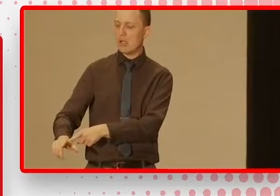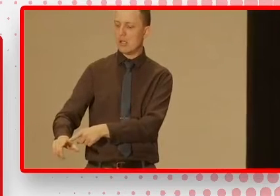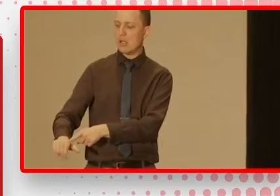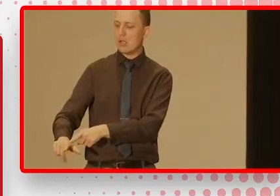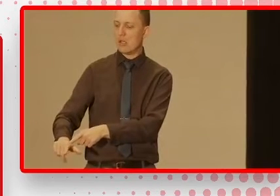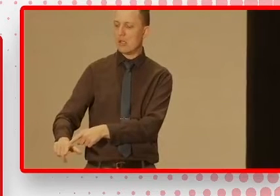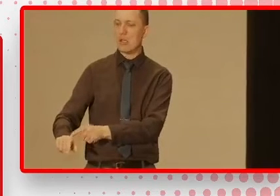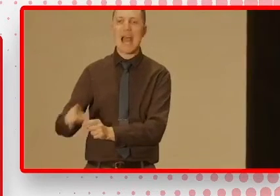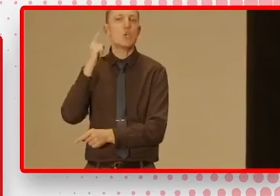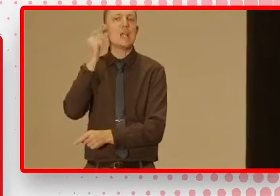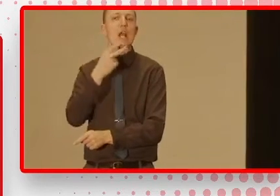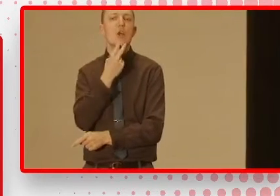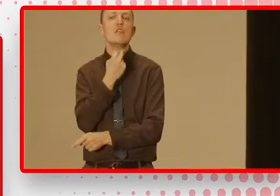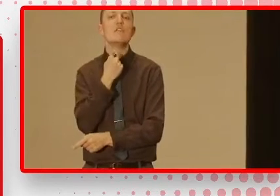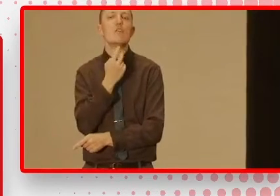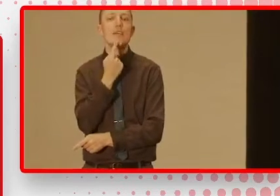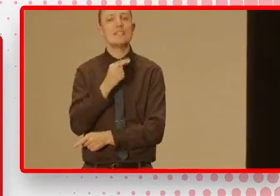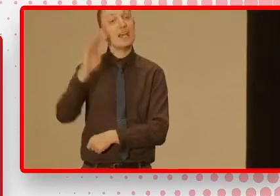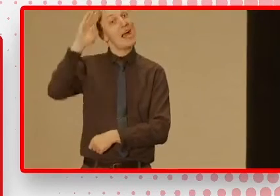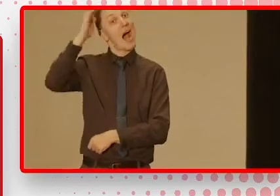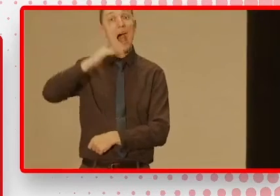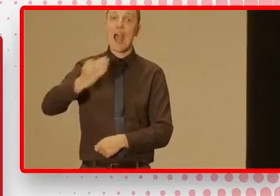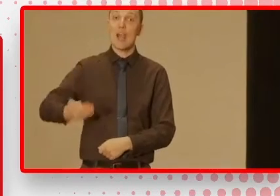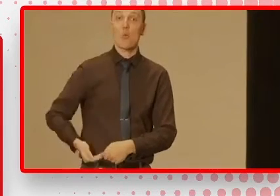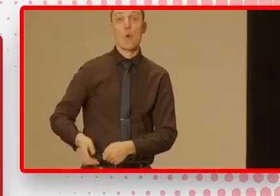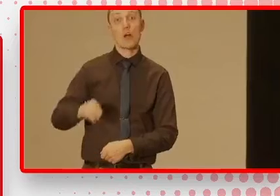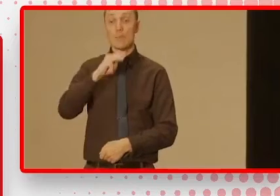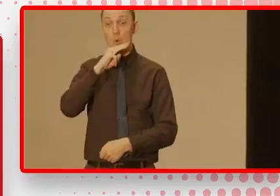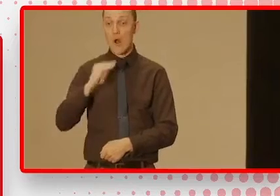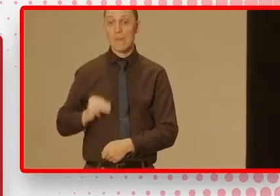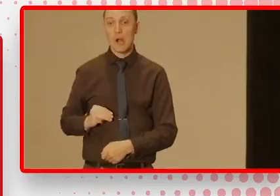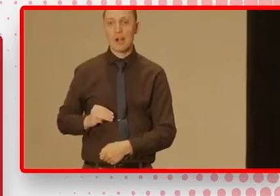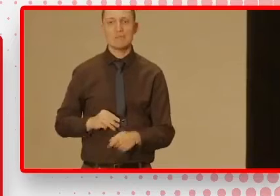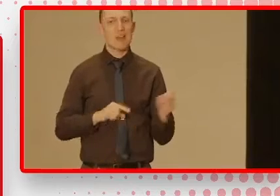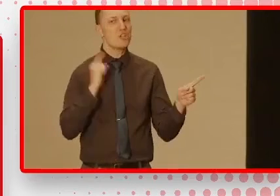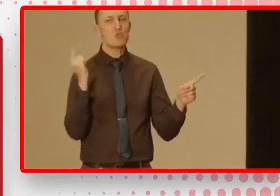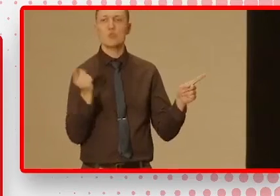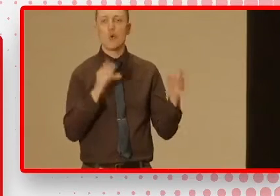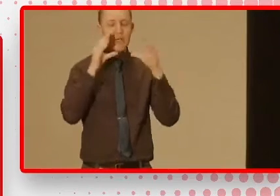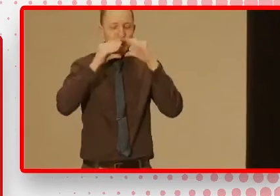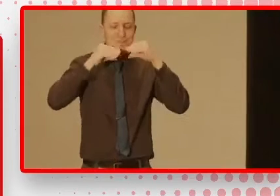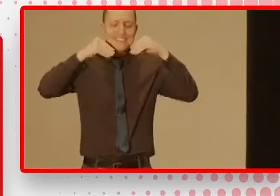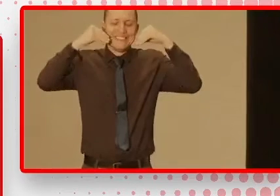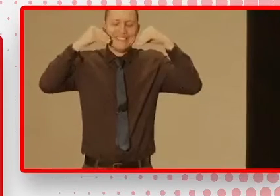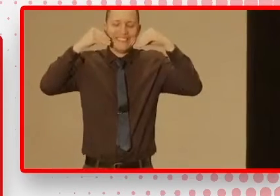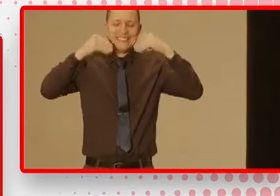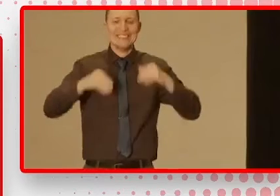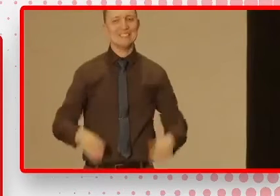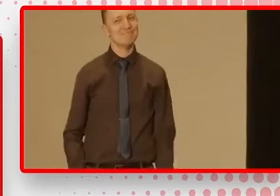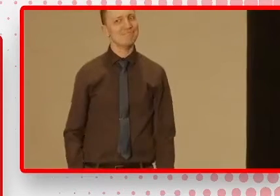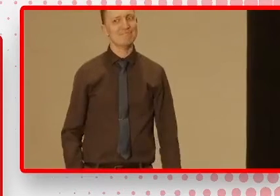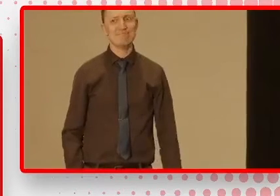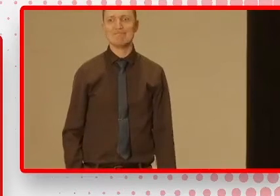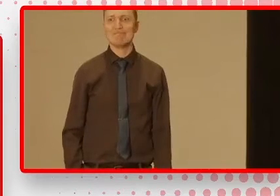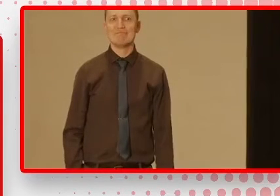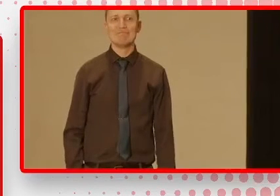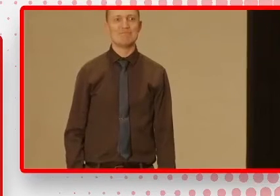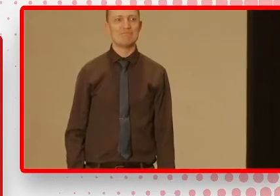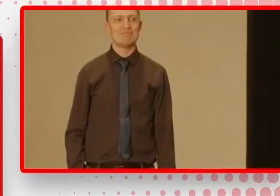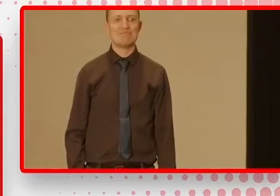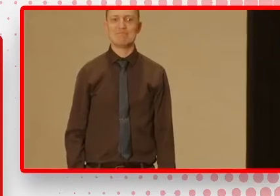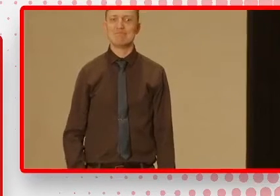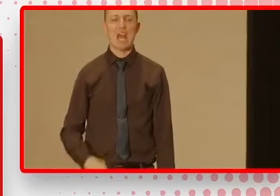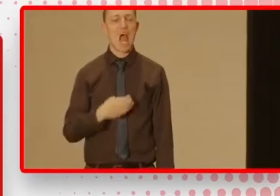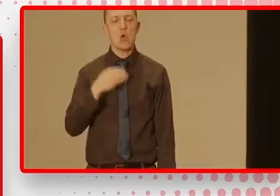like, and she always had a big grin on her face. I really wish I knew what happened to her and if she's still